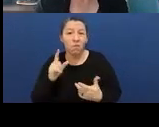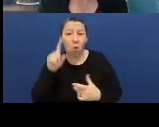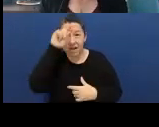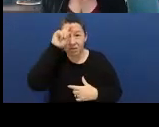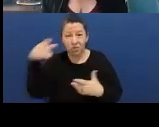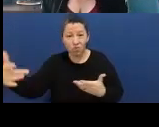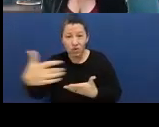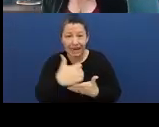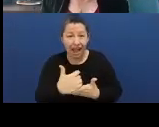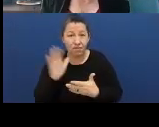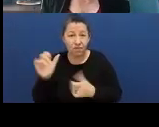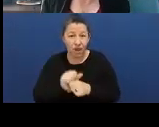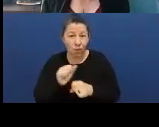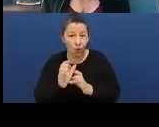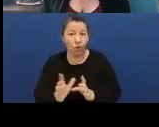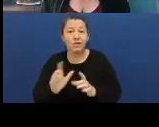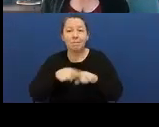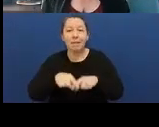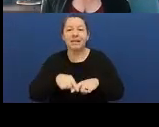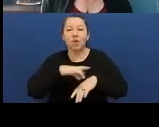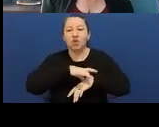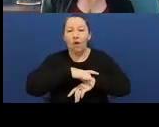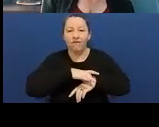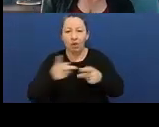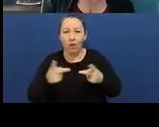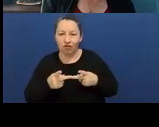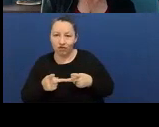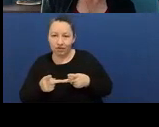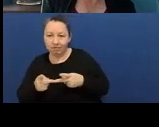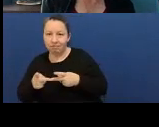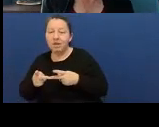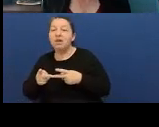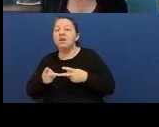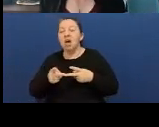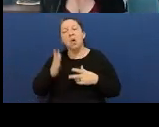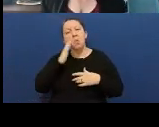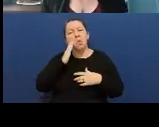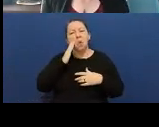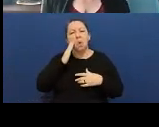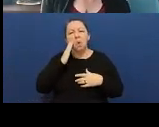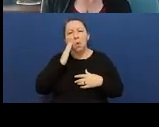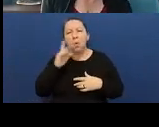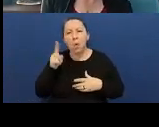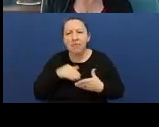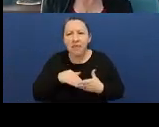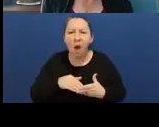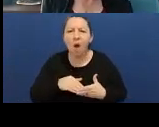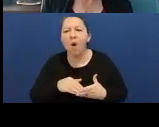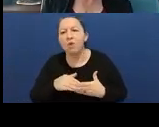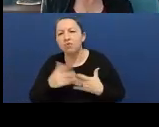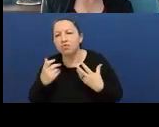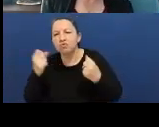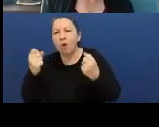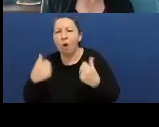forces based on geography. So here we know that there were 1,000 strong young recruits from various towns